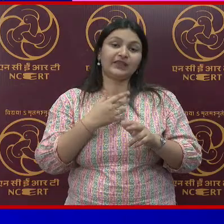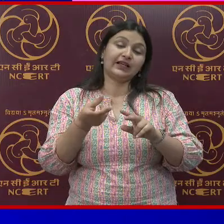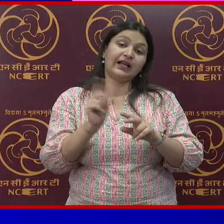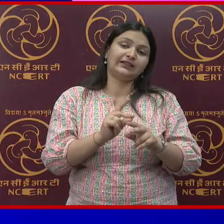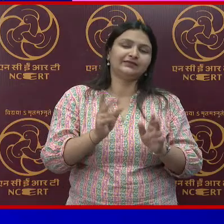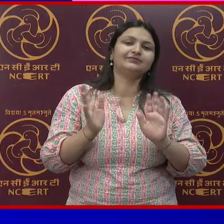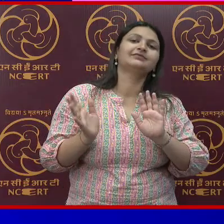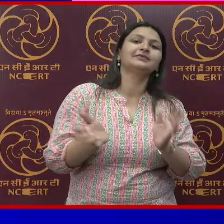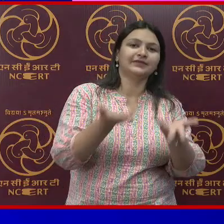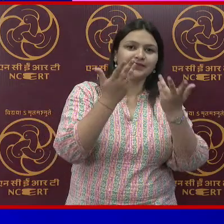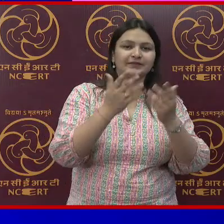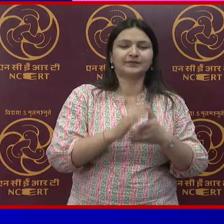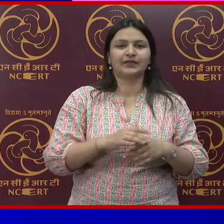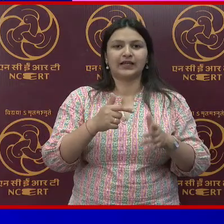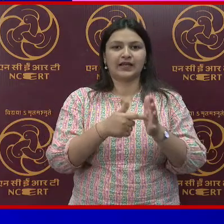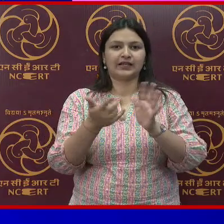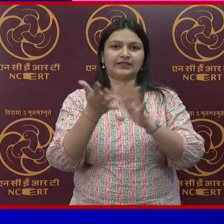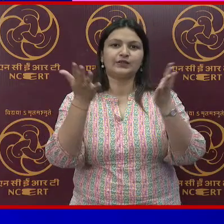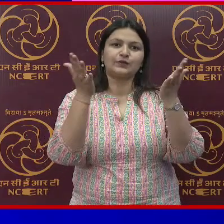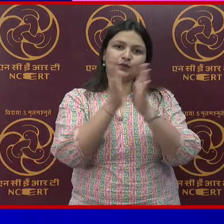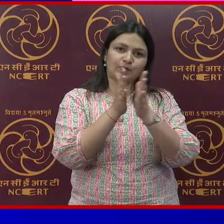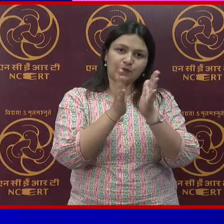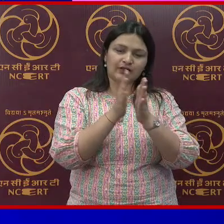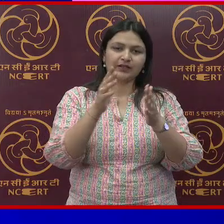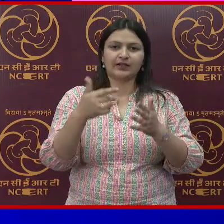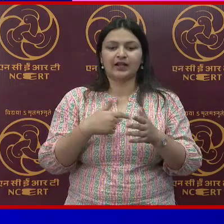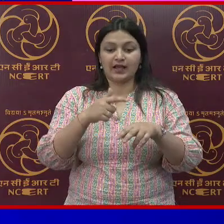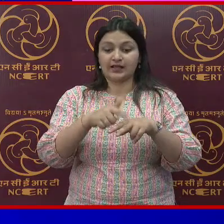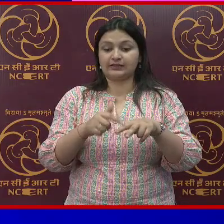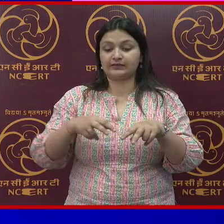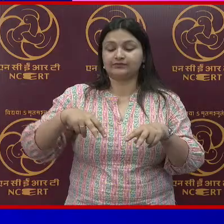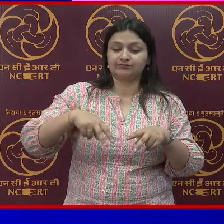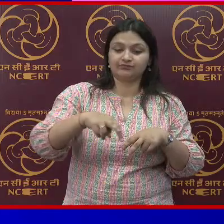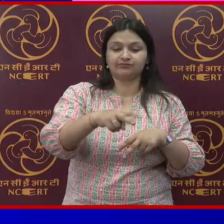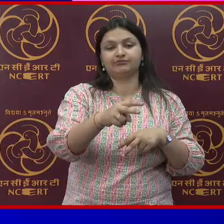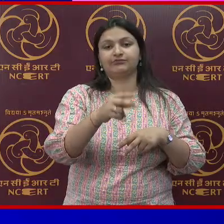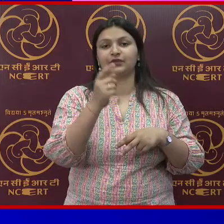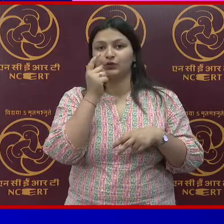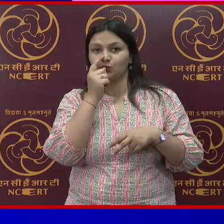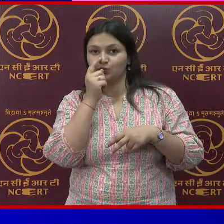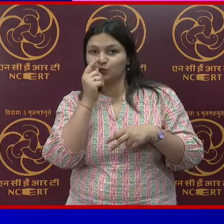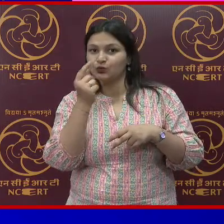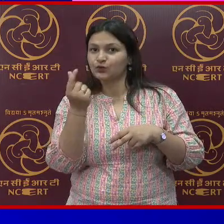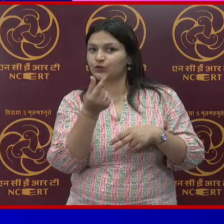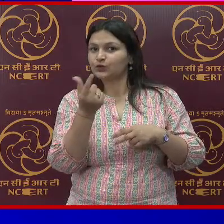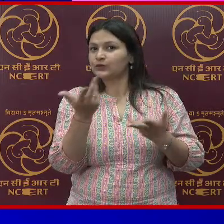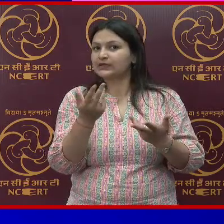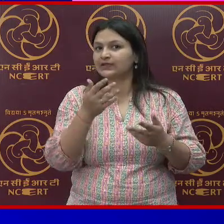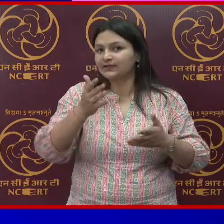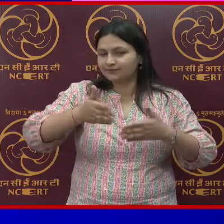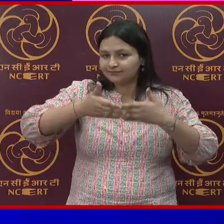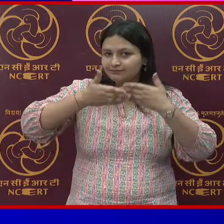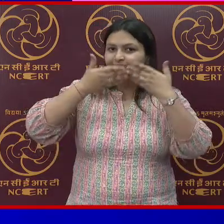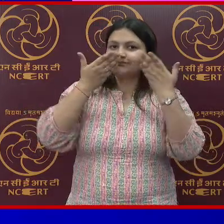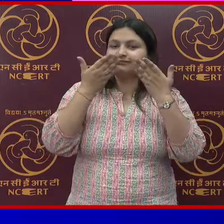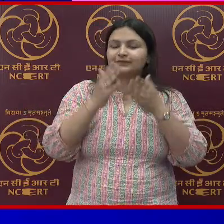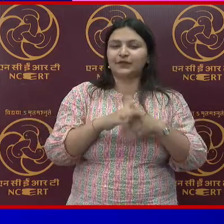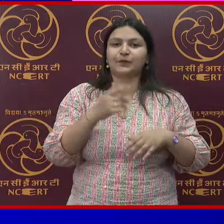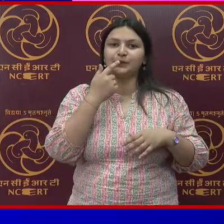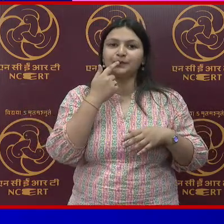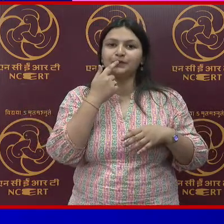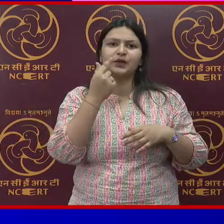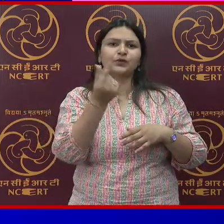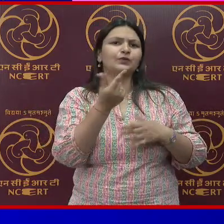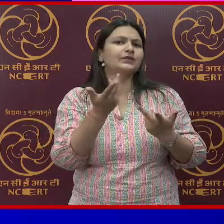me. Hands to clap, legs to walk. Nose to smell, nose to smell, mouth to